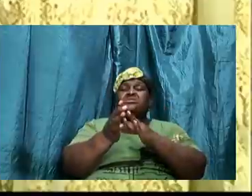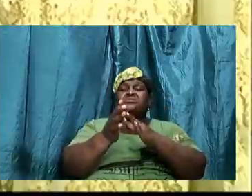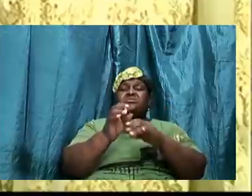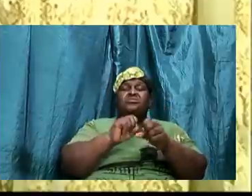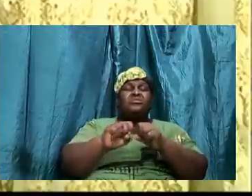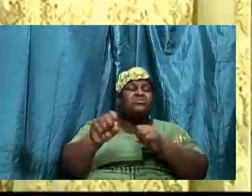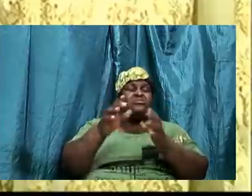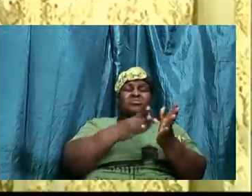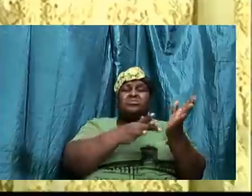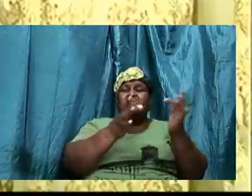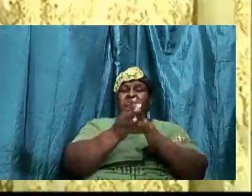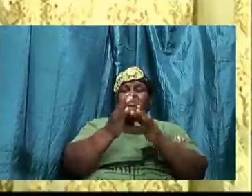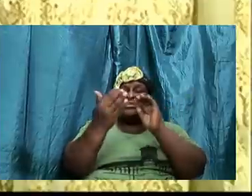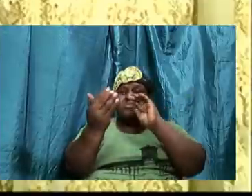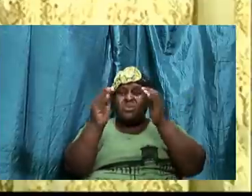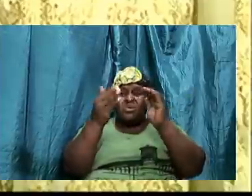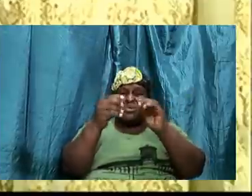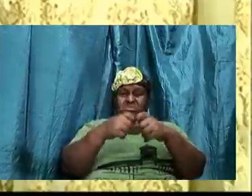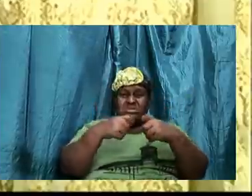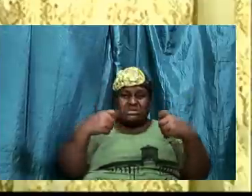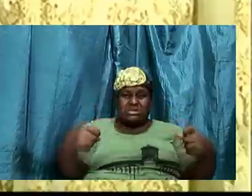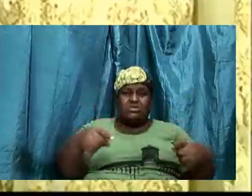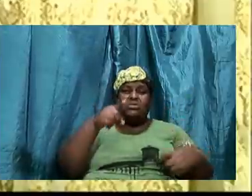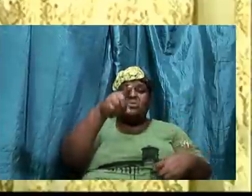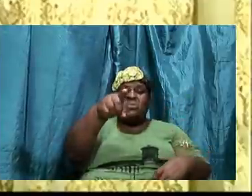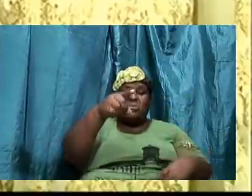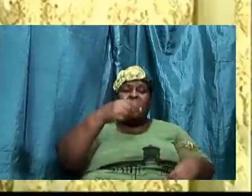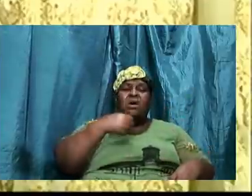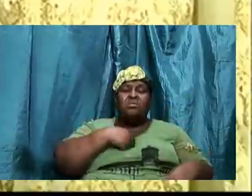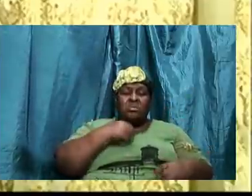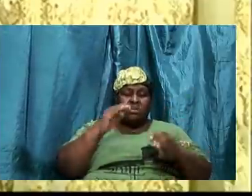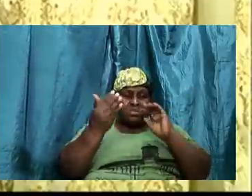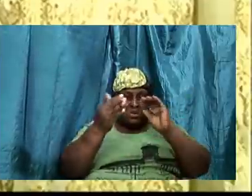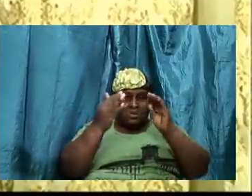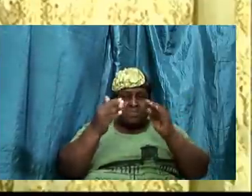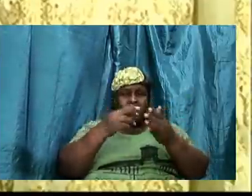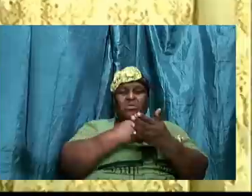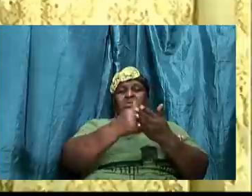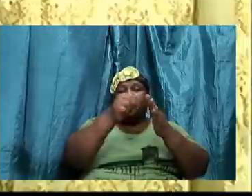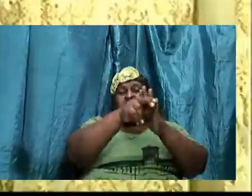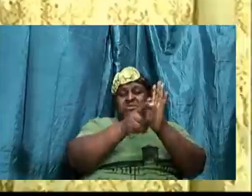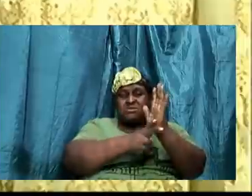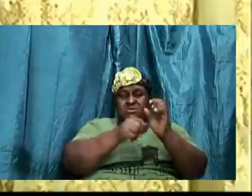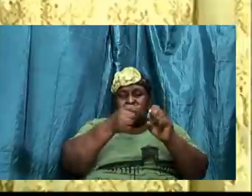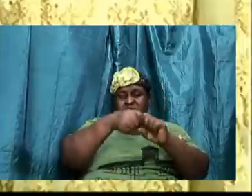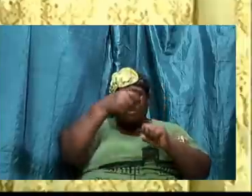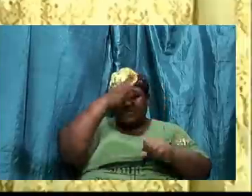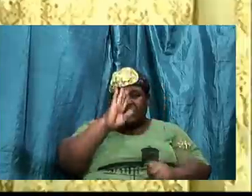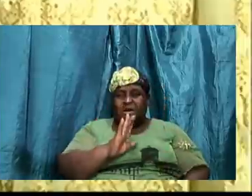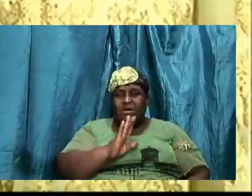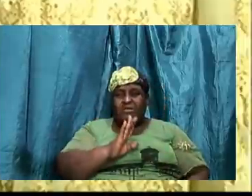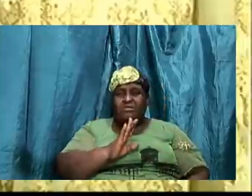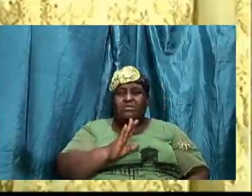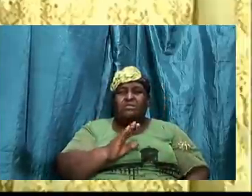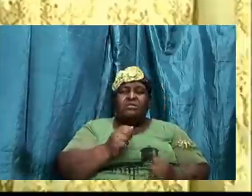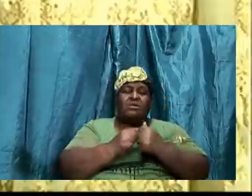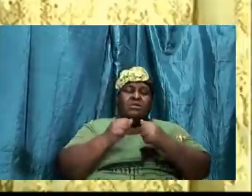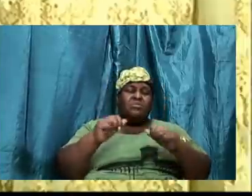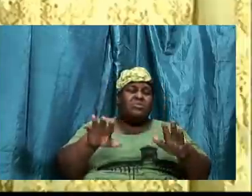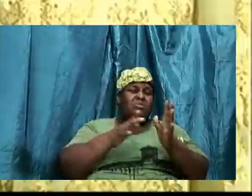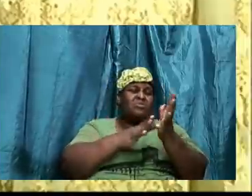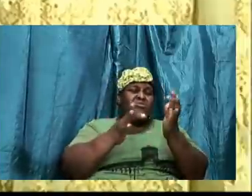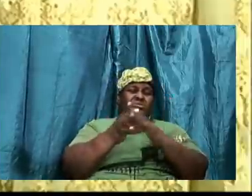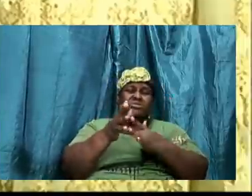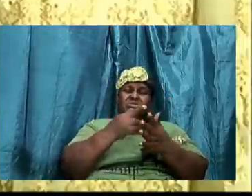that you and I might become the righteousness of God. Without Christ's righteousness, we would not have